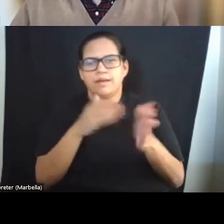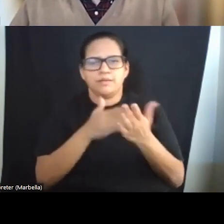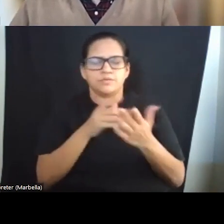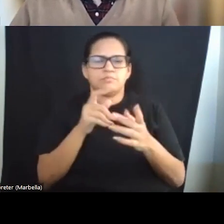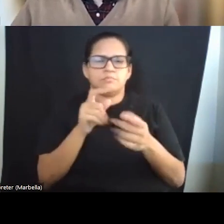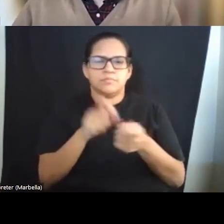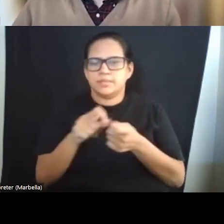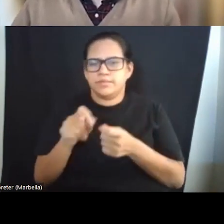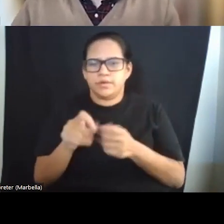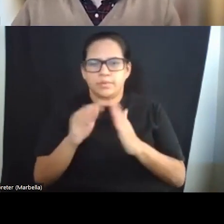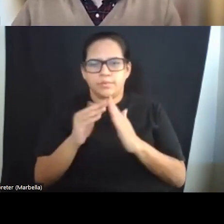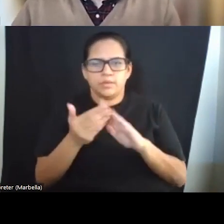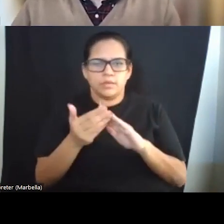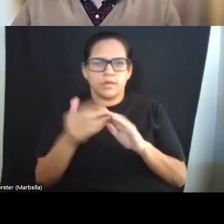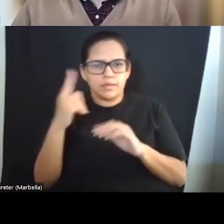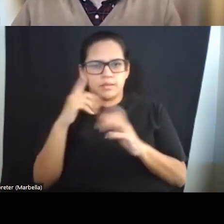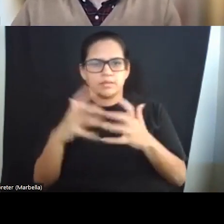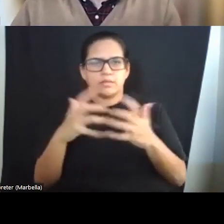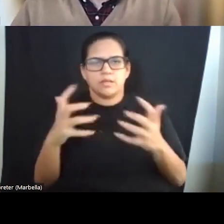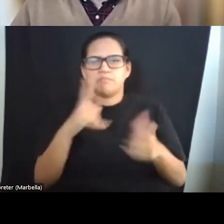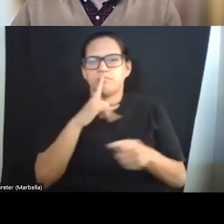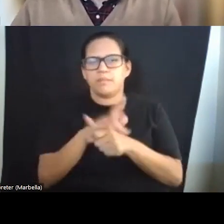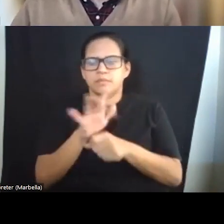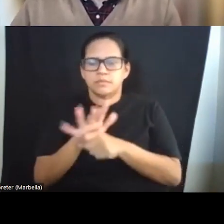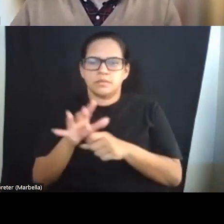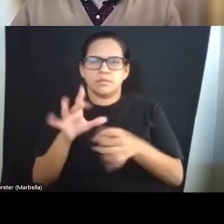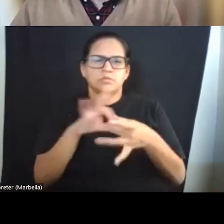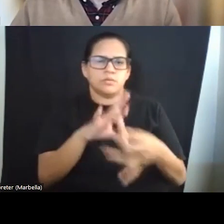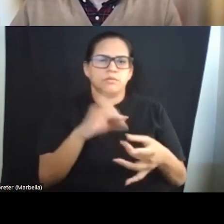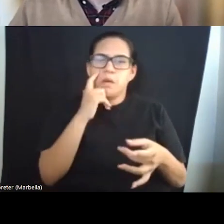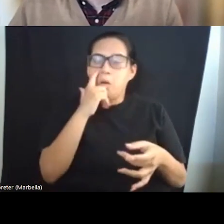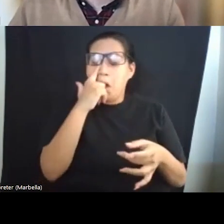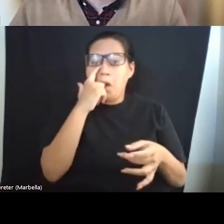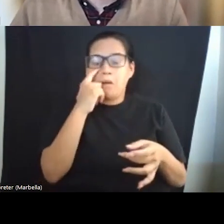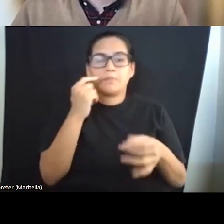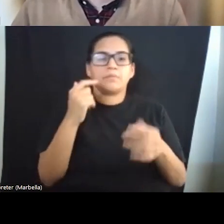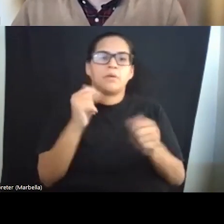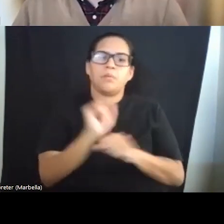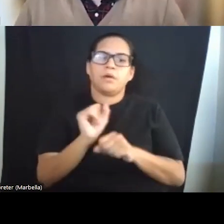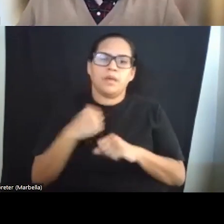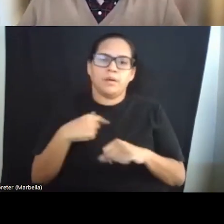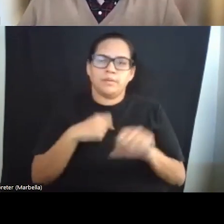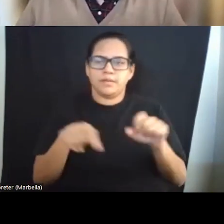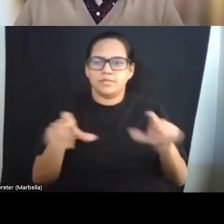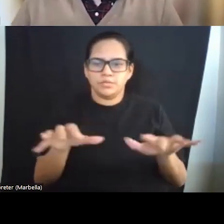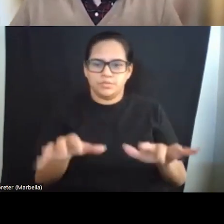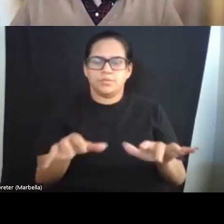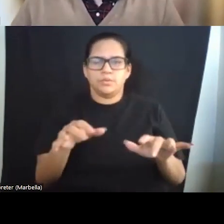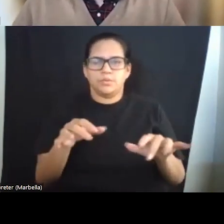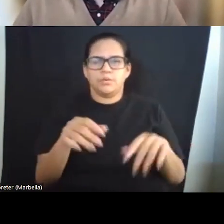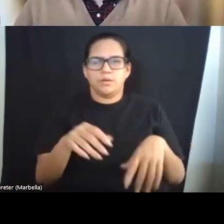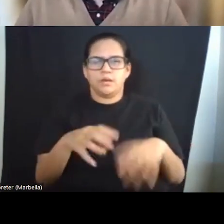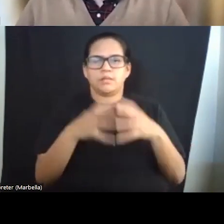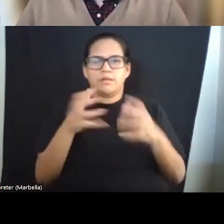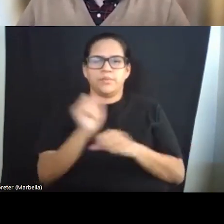communities. So I think there's a lot of promises in terms of like the advocacy that we can do. I like also a lot of the